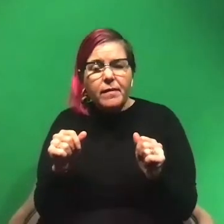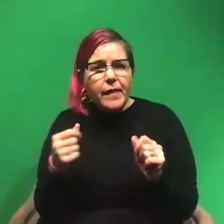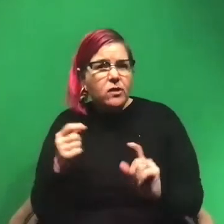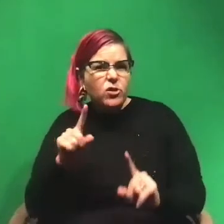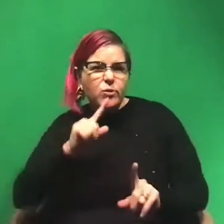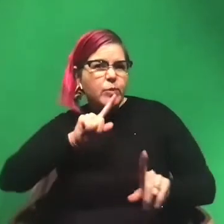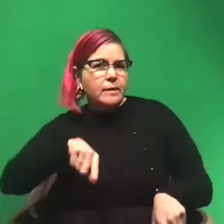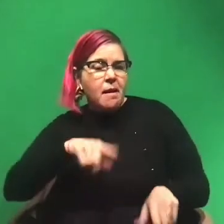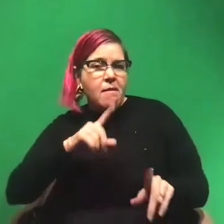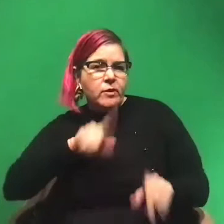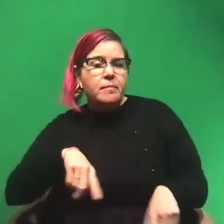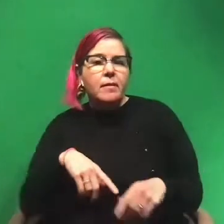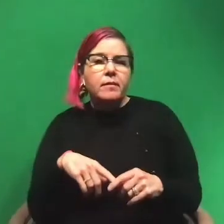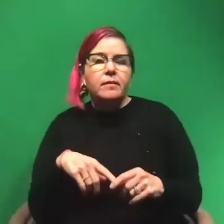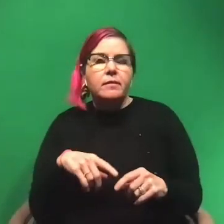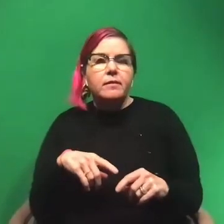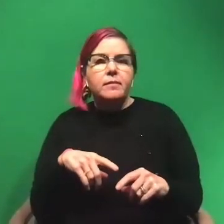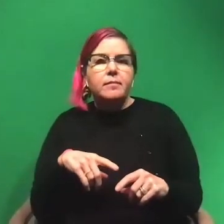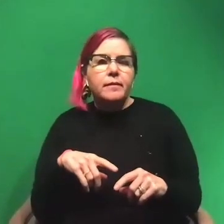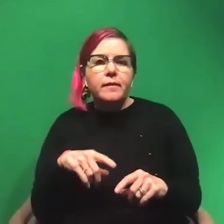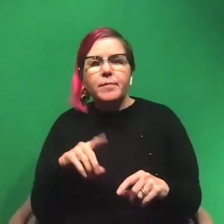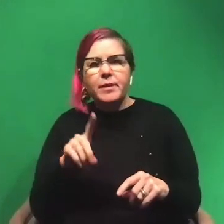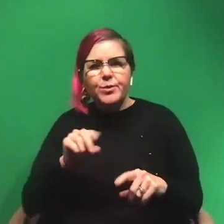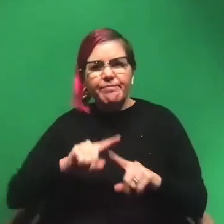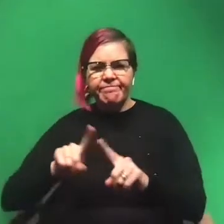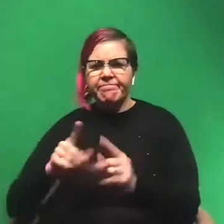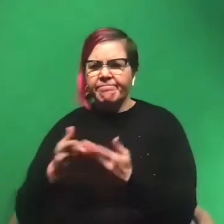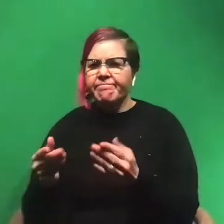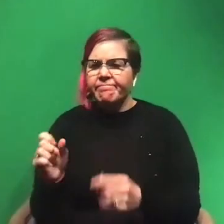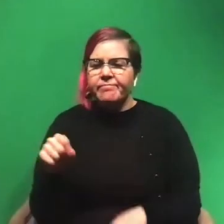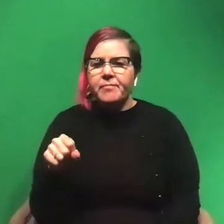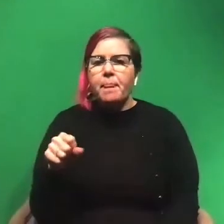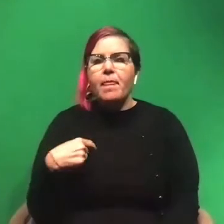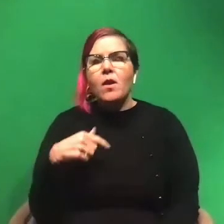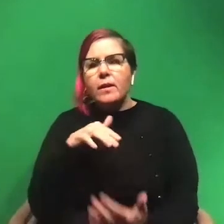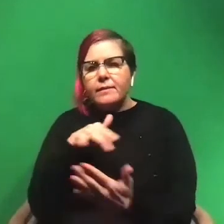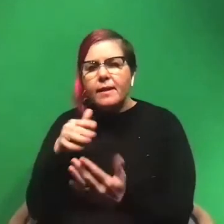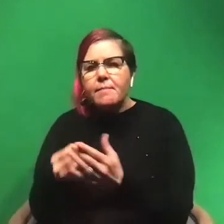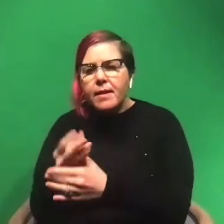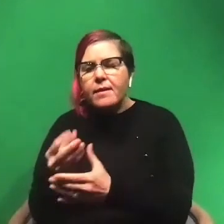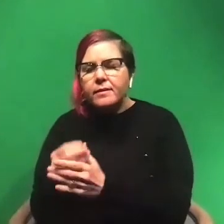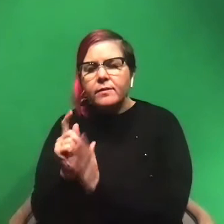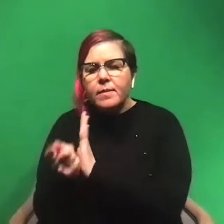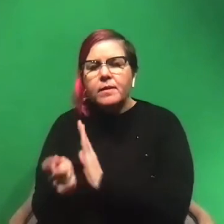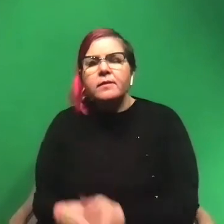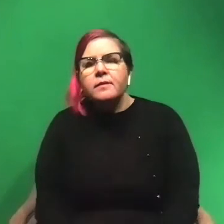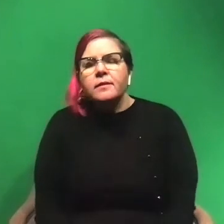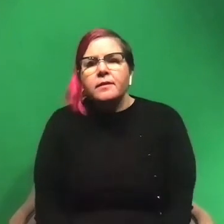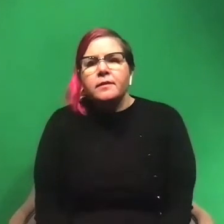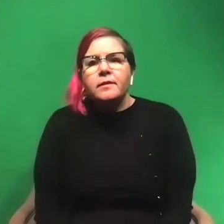respond and they do all these different things. And so I did that. I studied plants for a while,